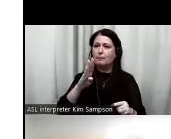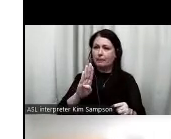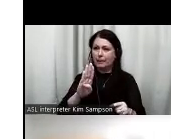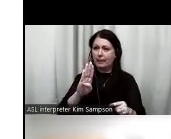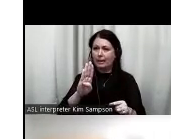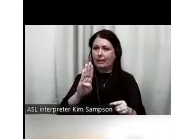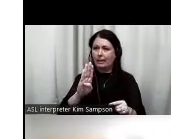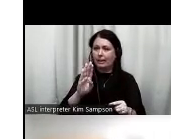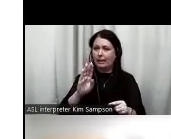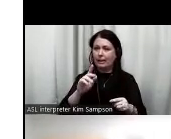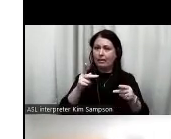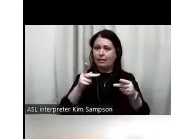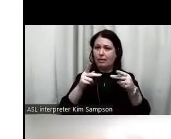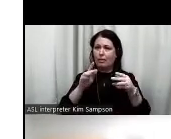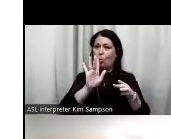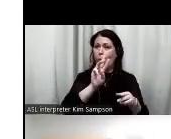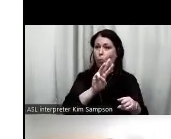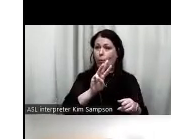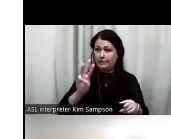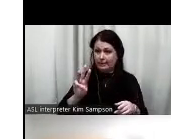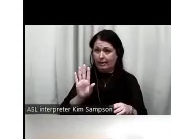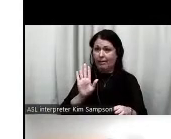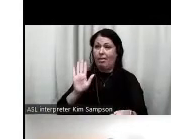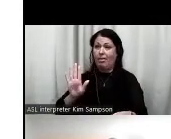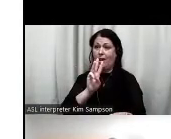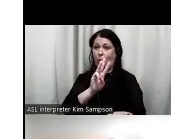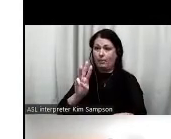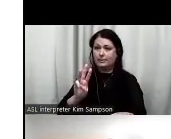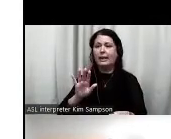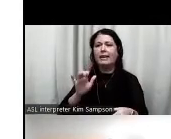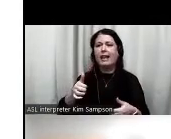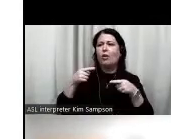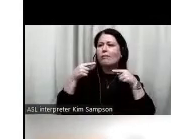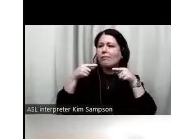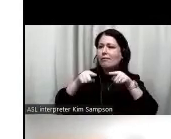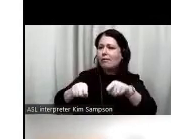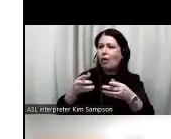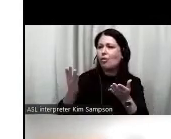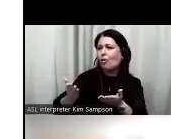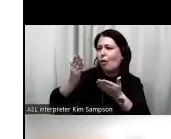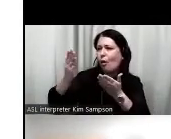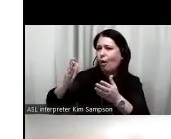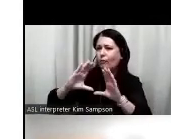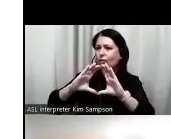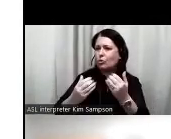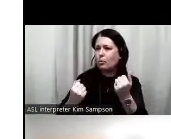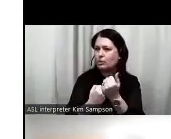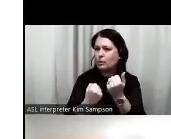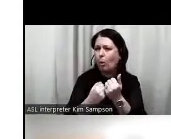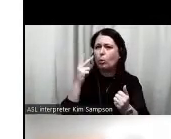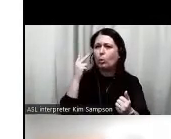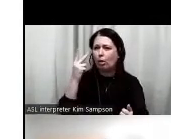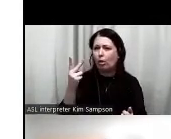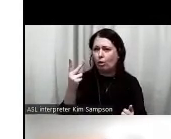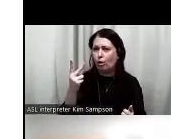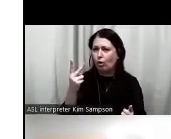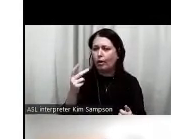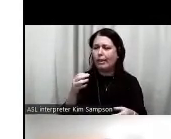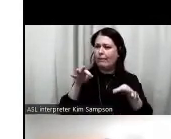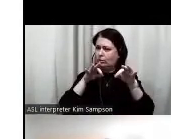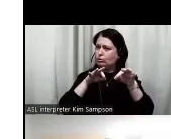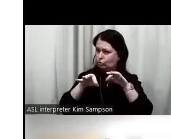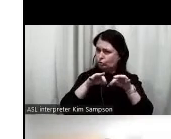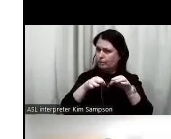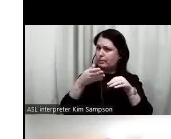site and go to their website to see what they're currently offering for their support groups. And they usually have a